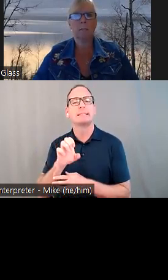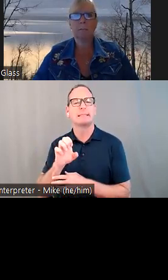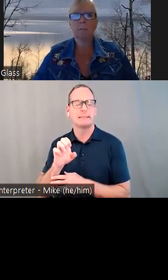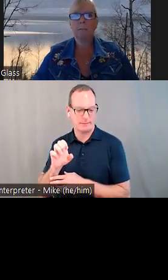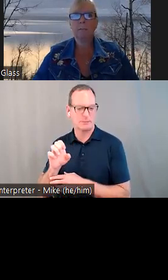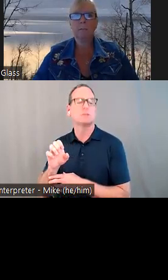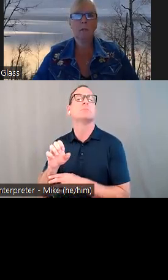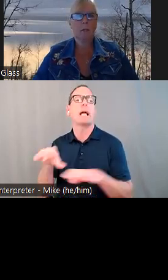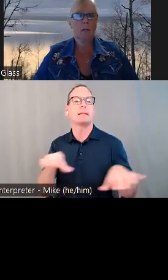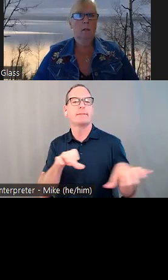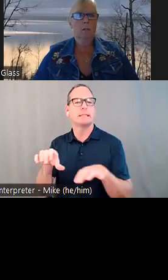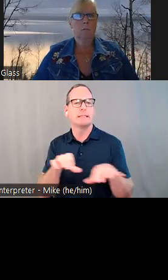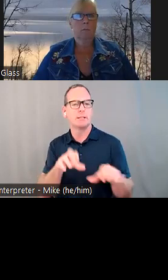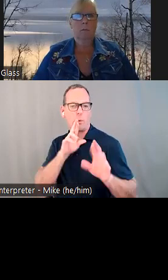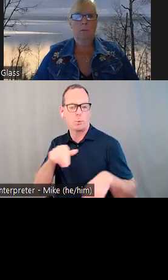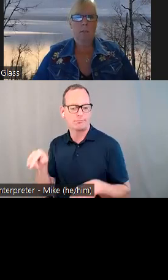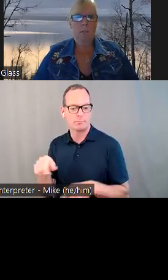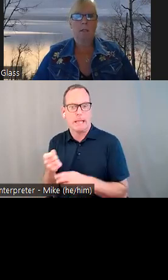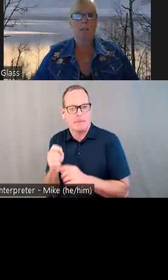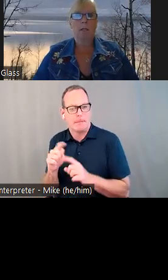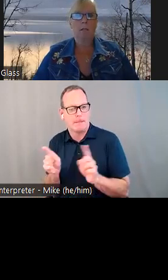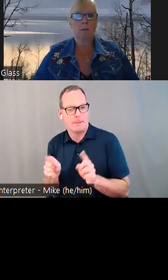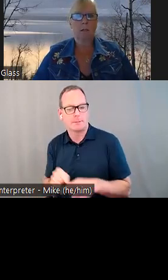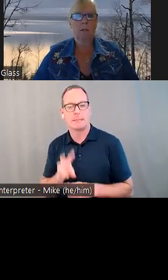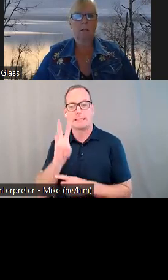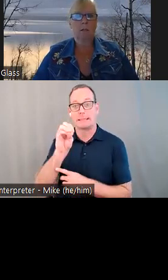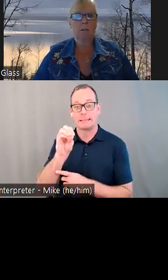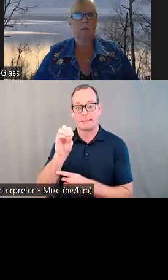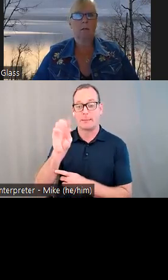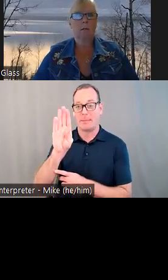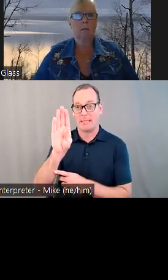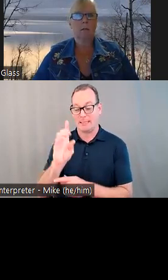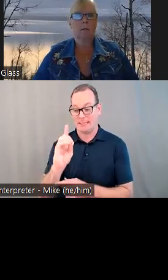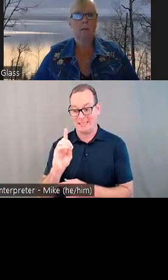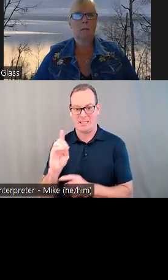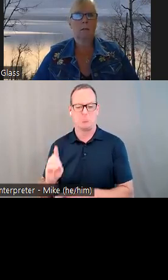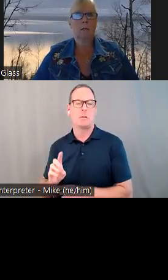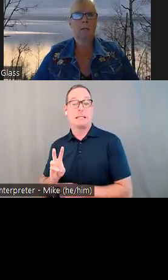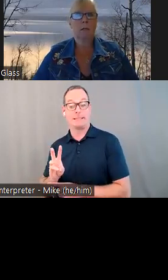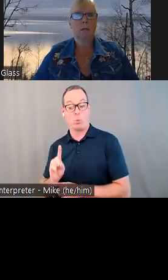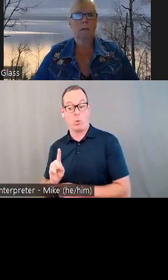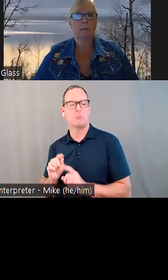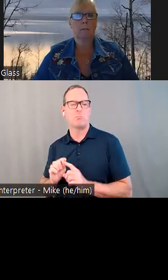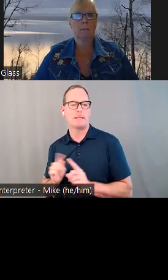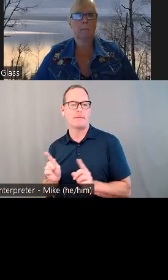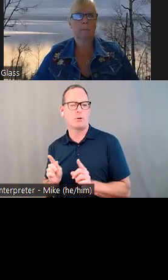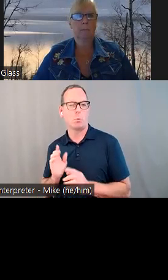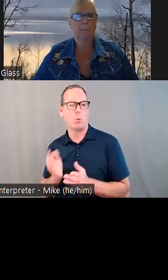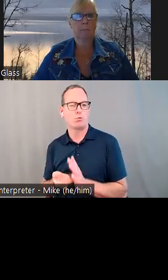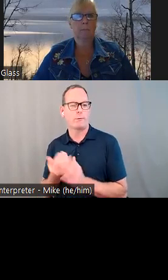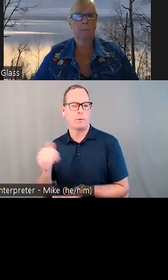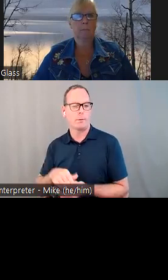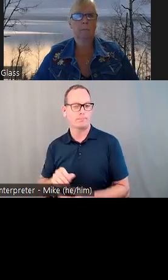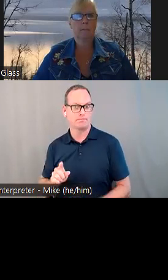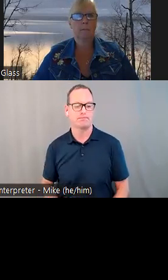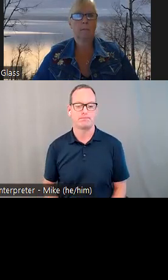60D. So don't see anything in the chat yet, so let's just carry on here.